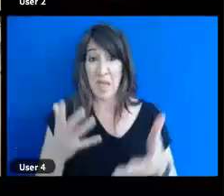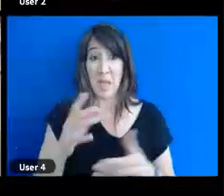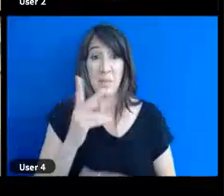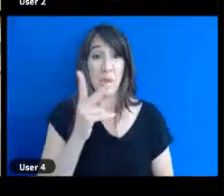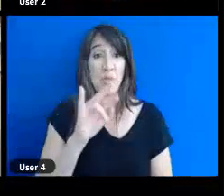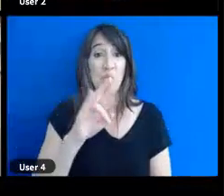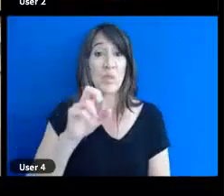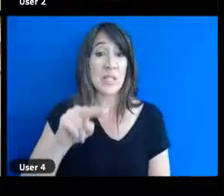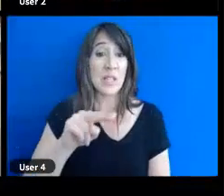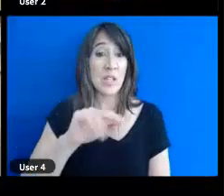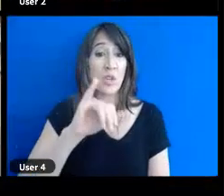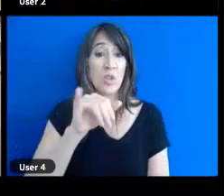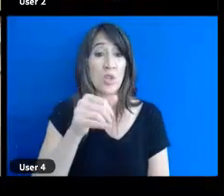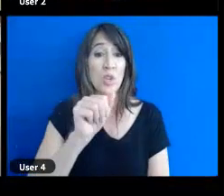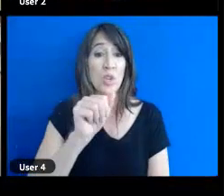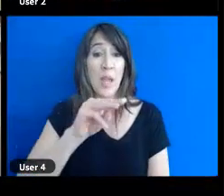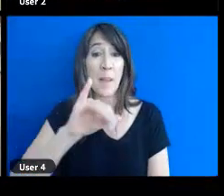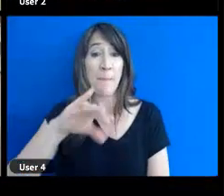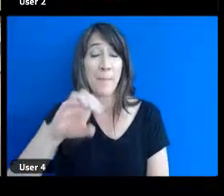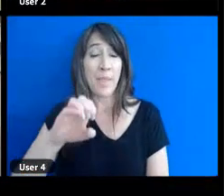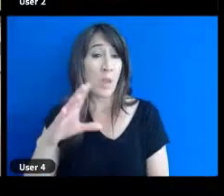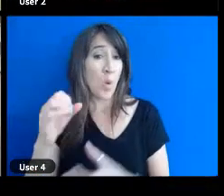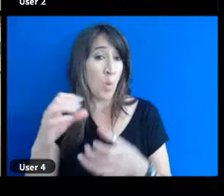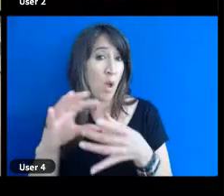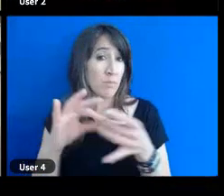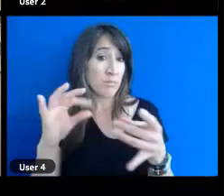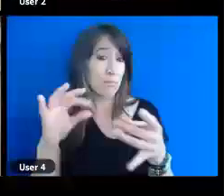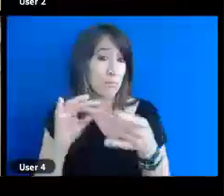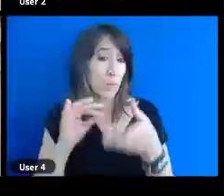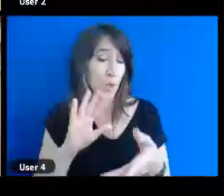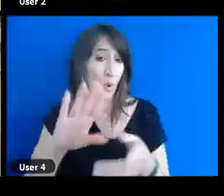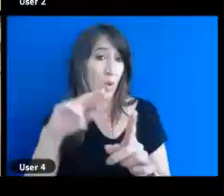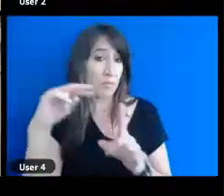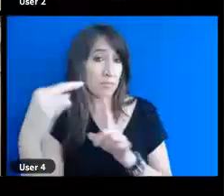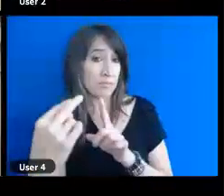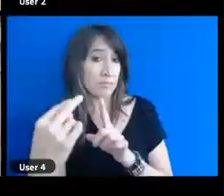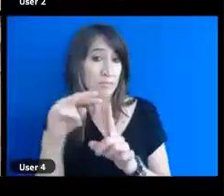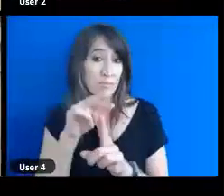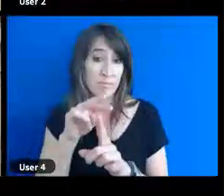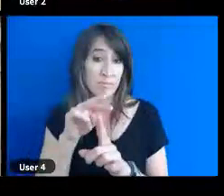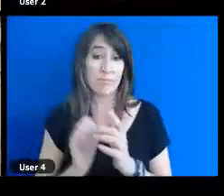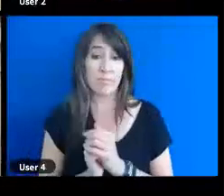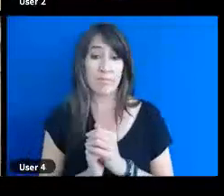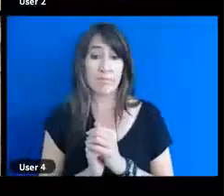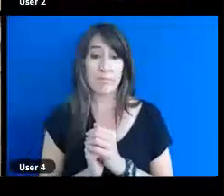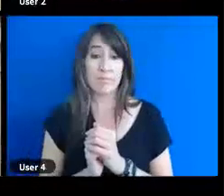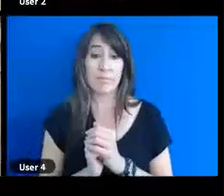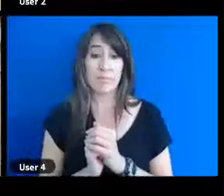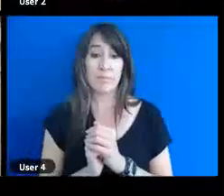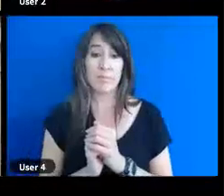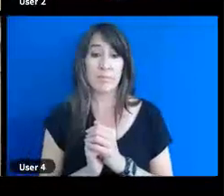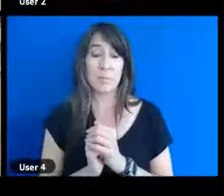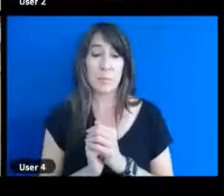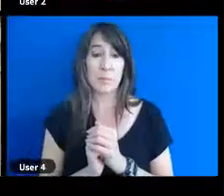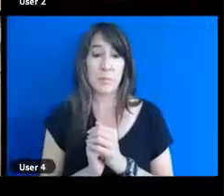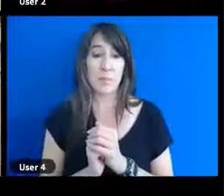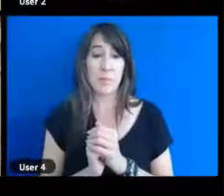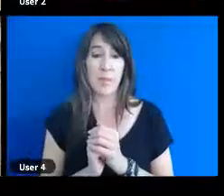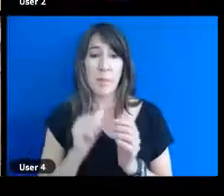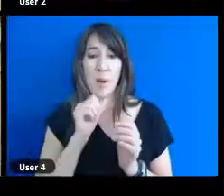but I wonder if maybe Kristin or Jamie, you might want to tackle it as well from your very tenured perspectives.